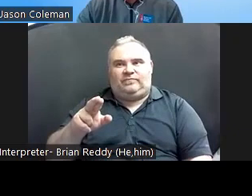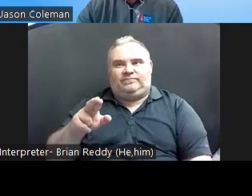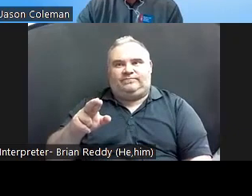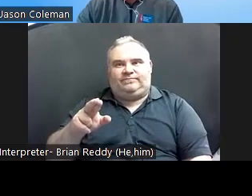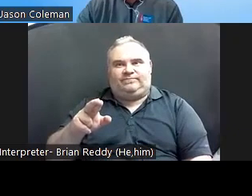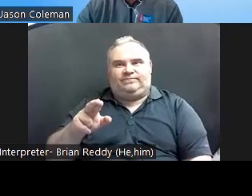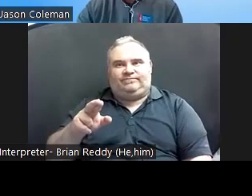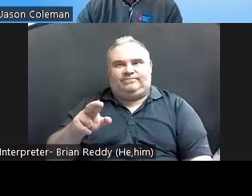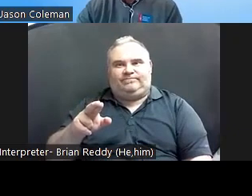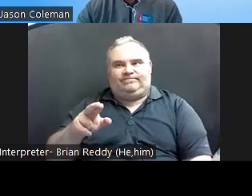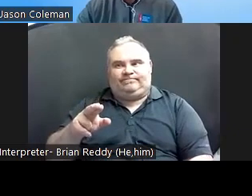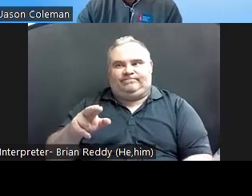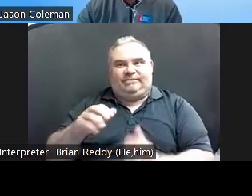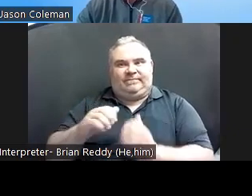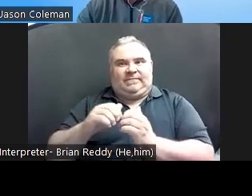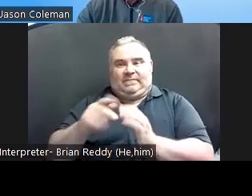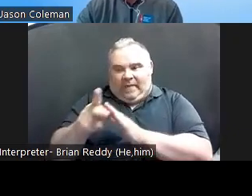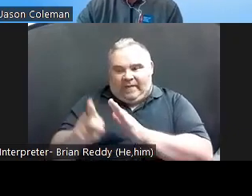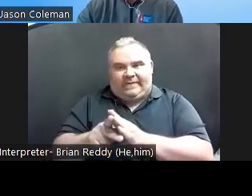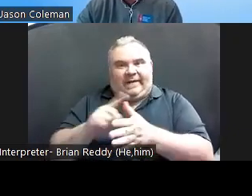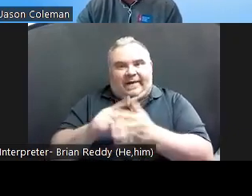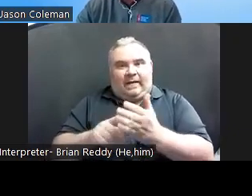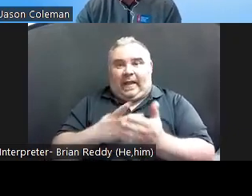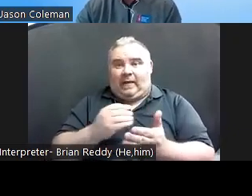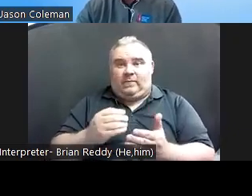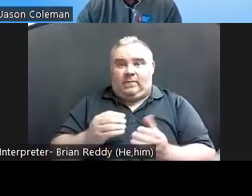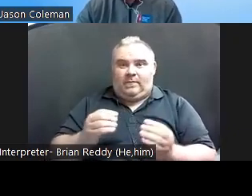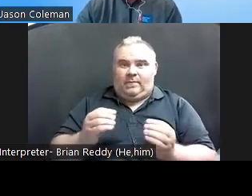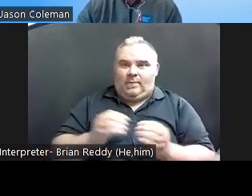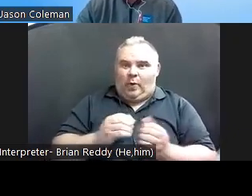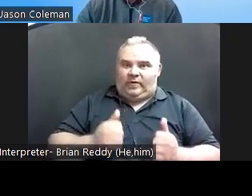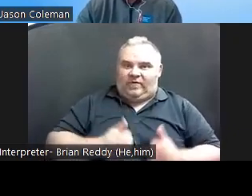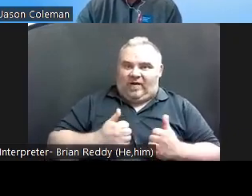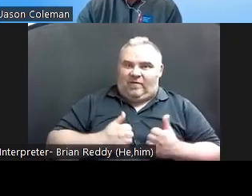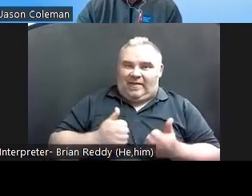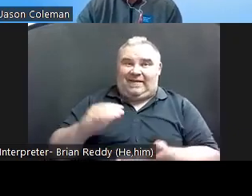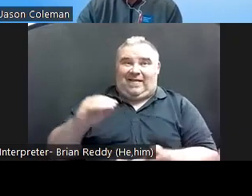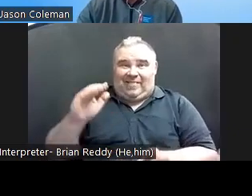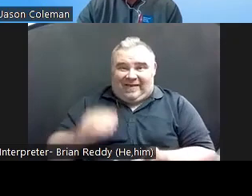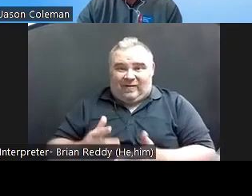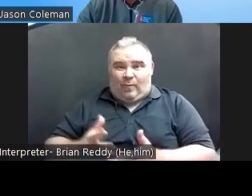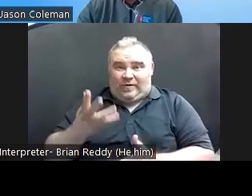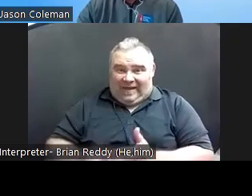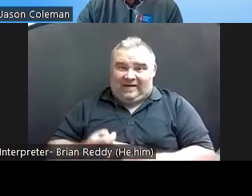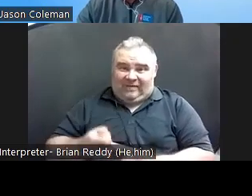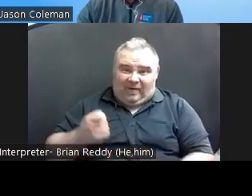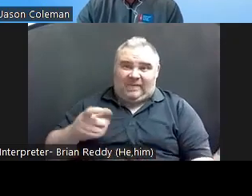ultimately have more survivors, right? And less mortality due to cancer.